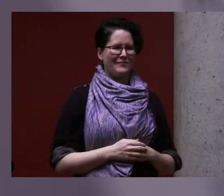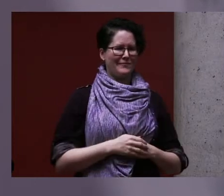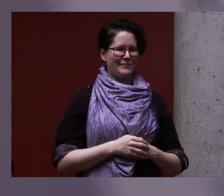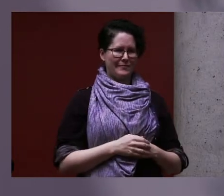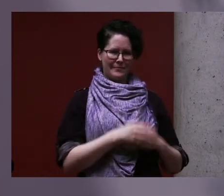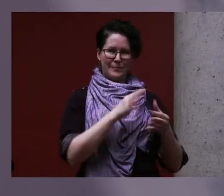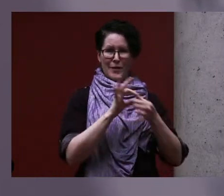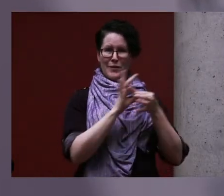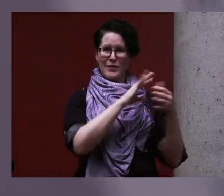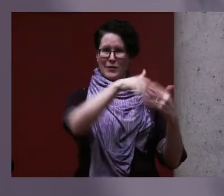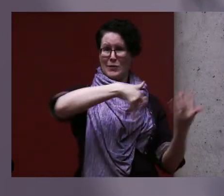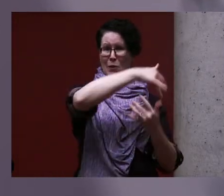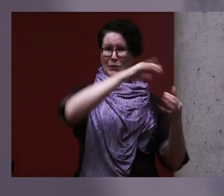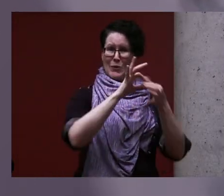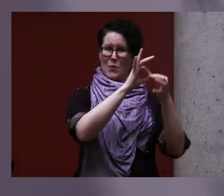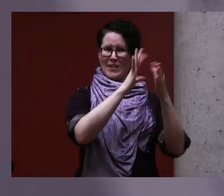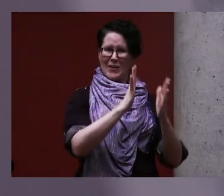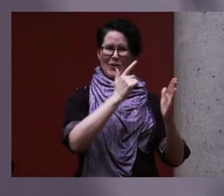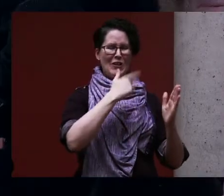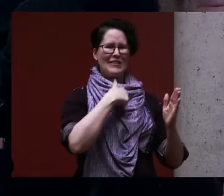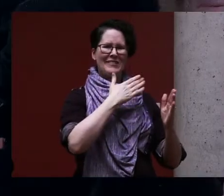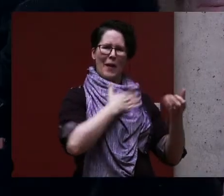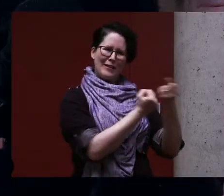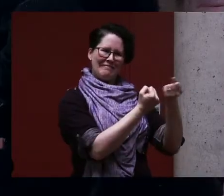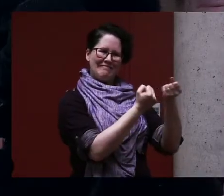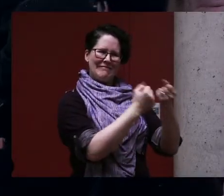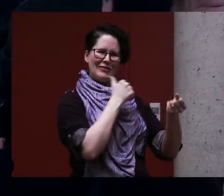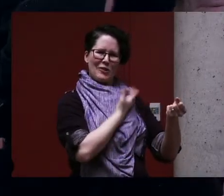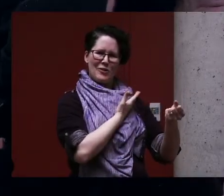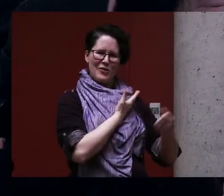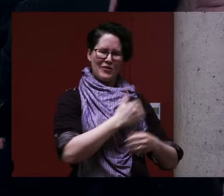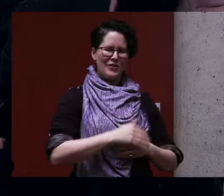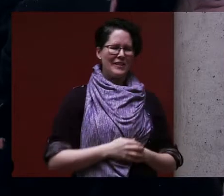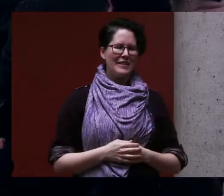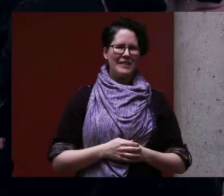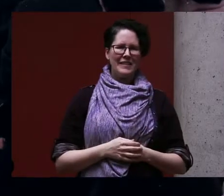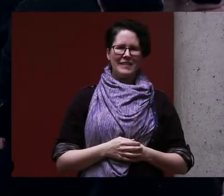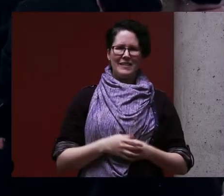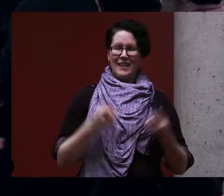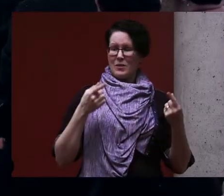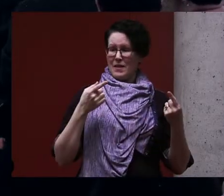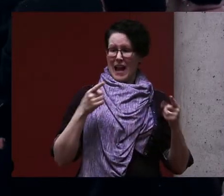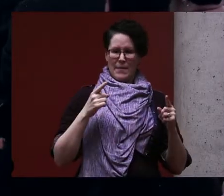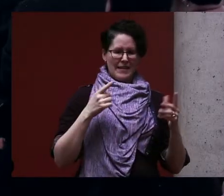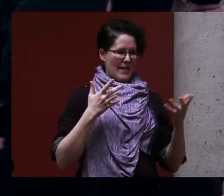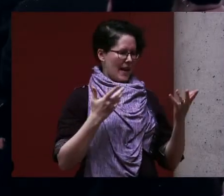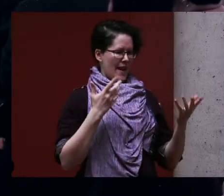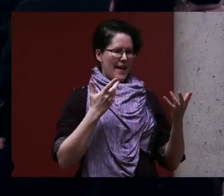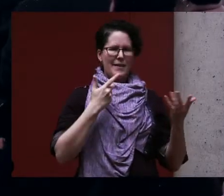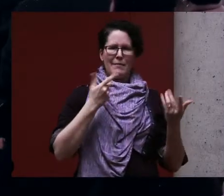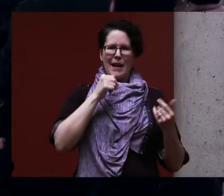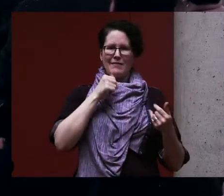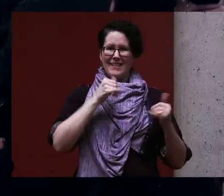social coordinator, the list goes on. But what there was no longer time for me to be was her